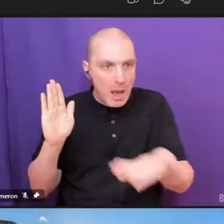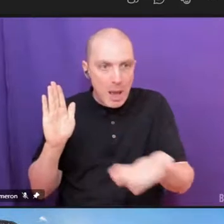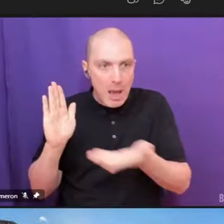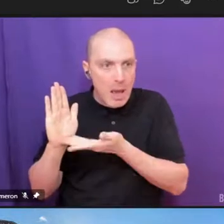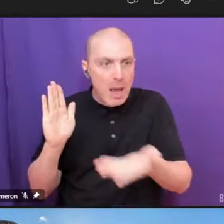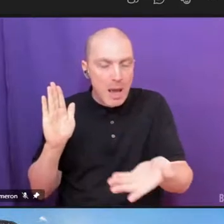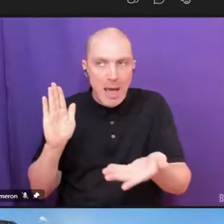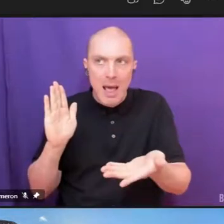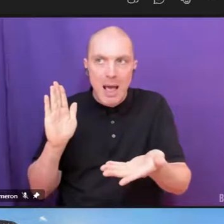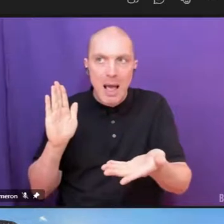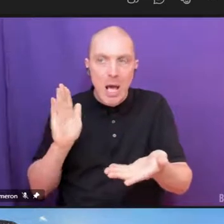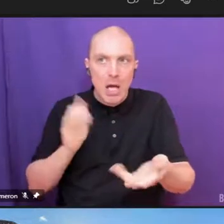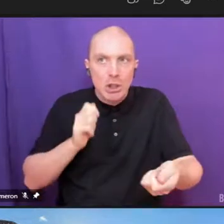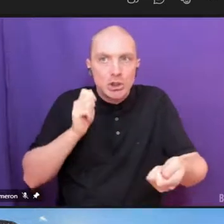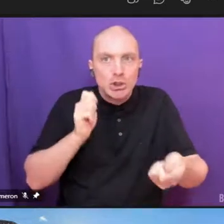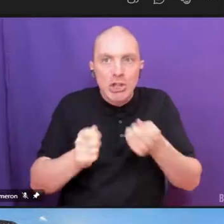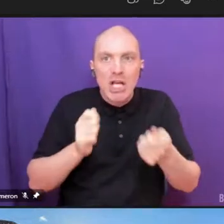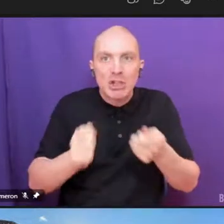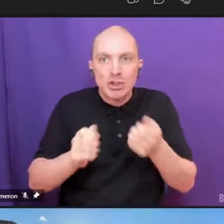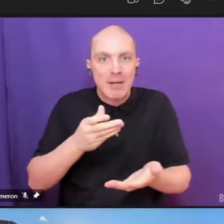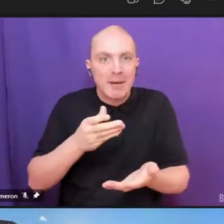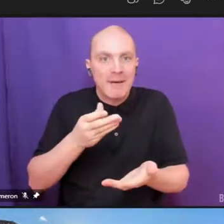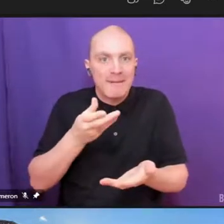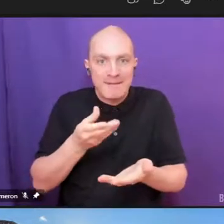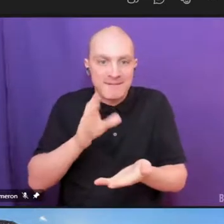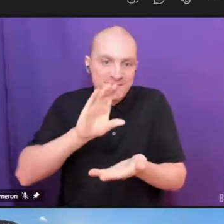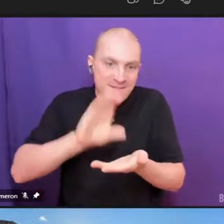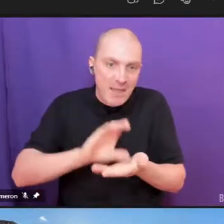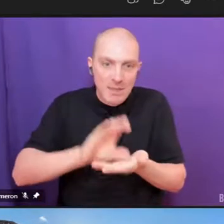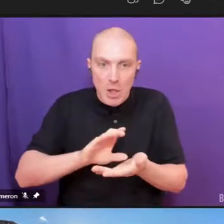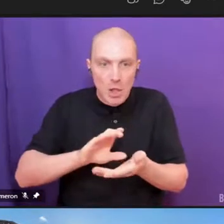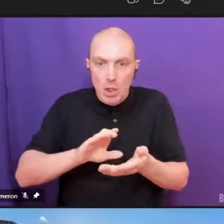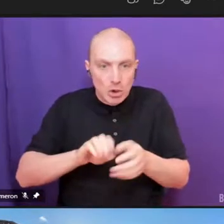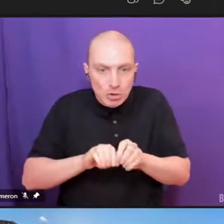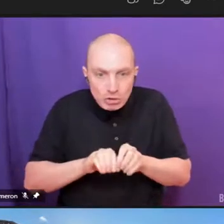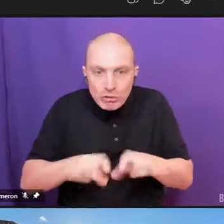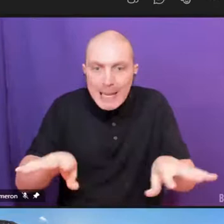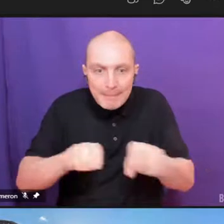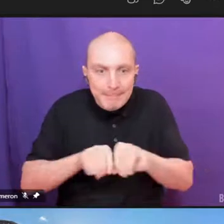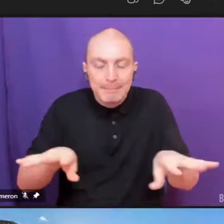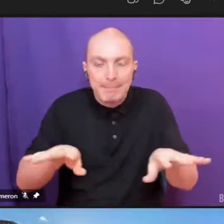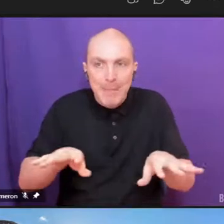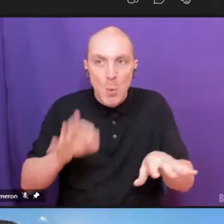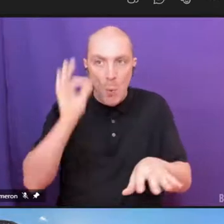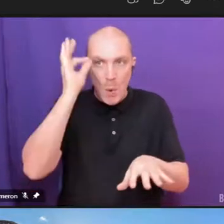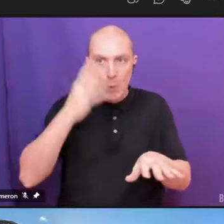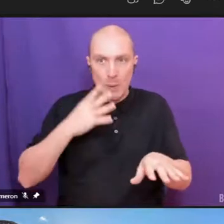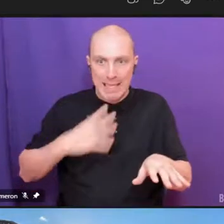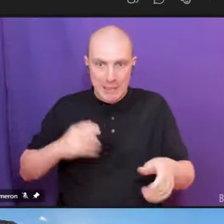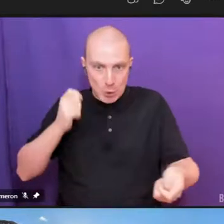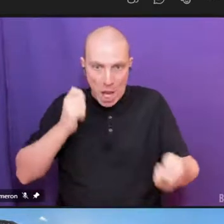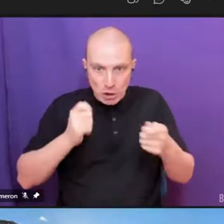then required the Council to respond to accordingly and make the necessary adjustments to the annual accounts.